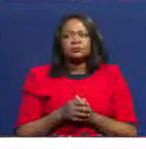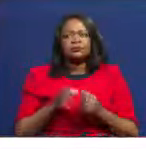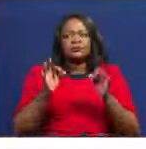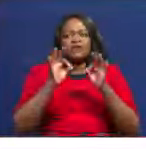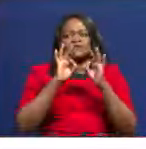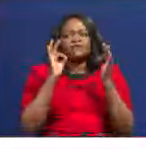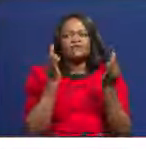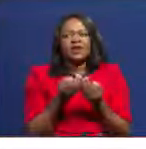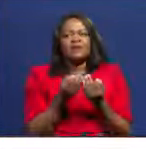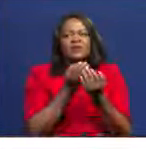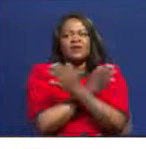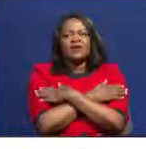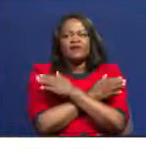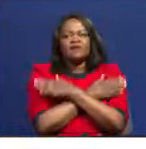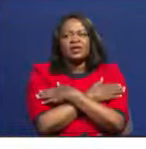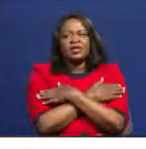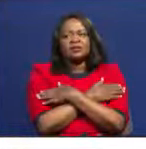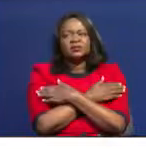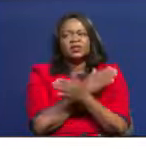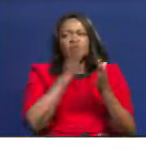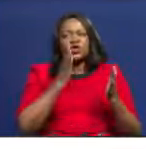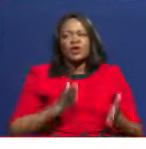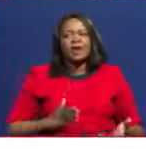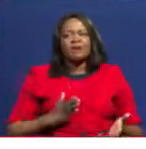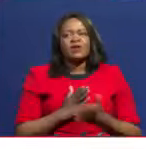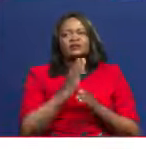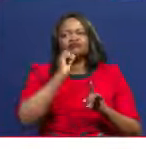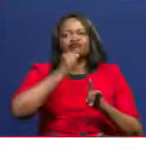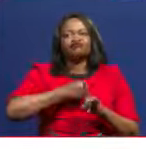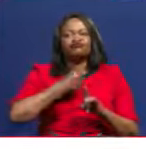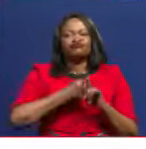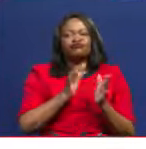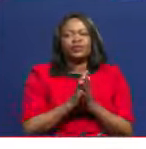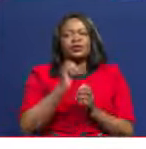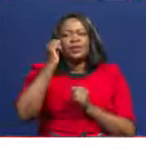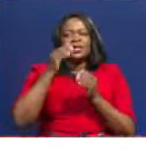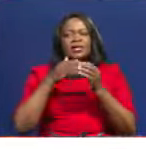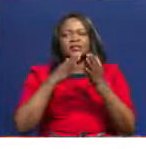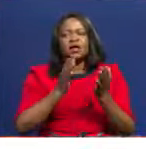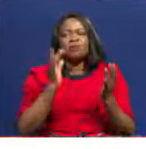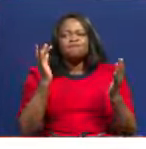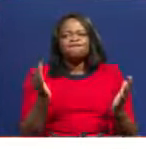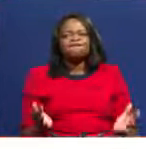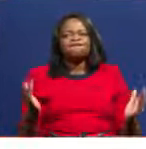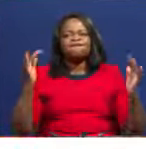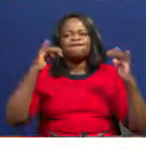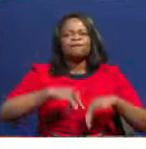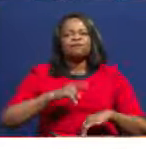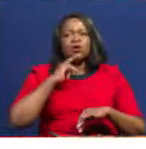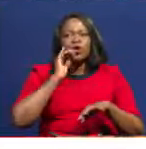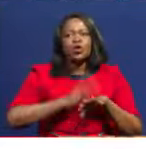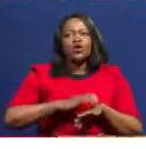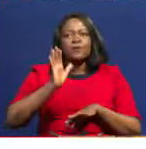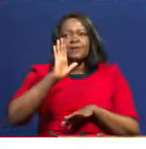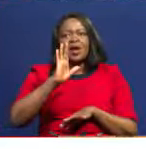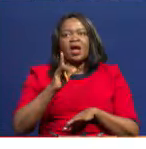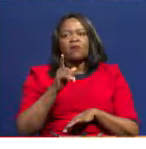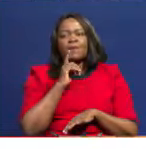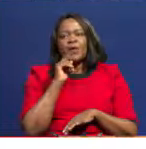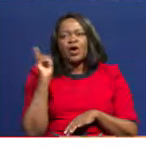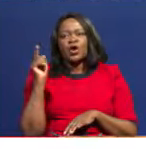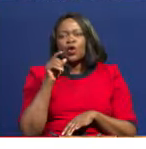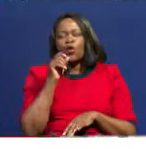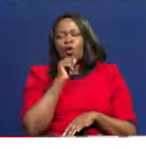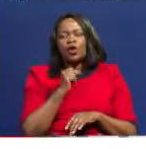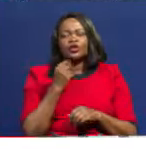Family, friends, human rights activists, and political leaders are gathered to bid farewell to 29-year-old Rex